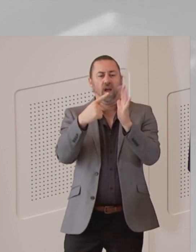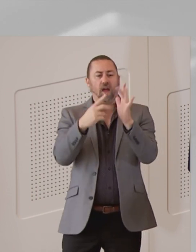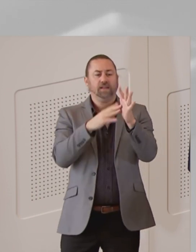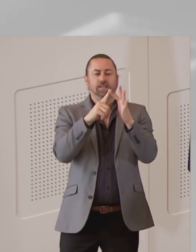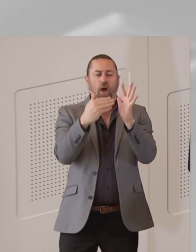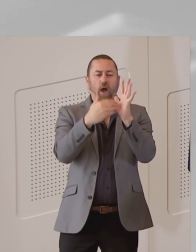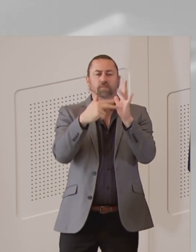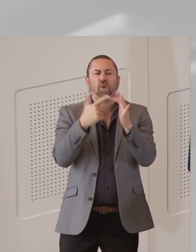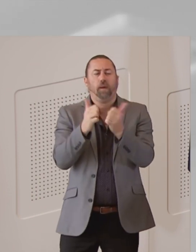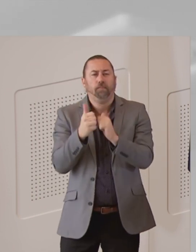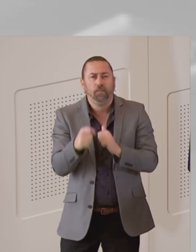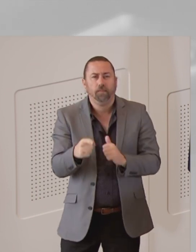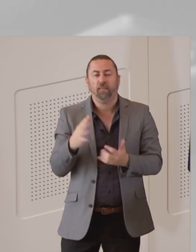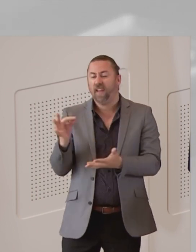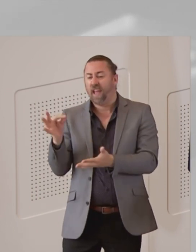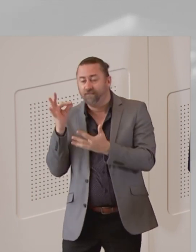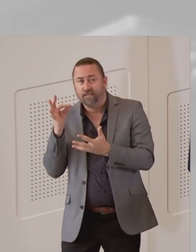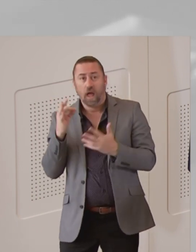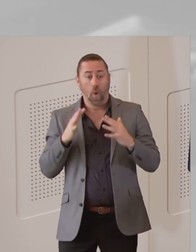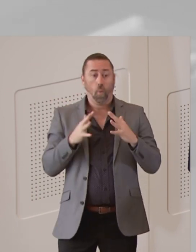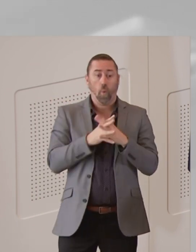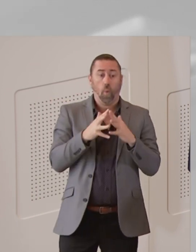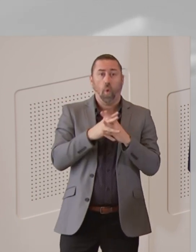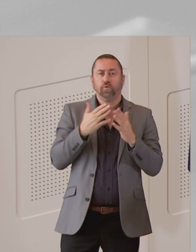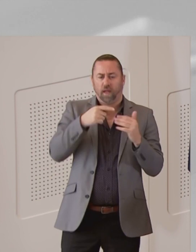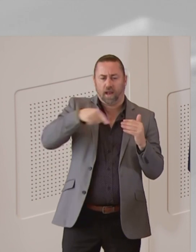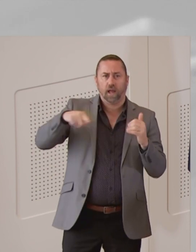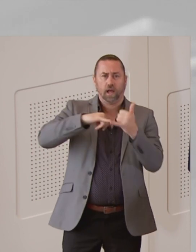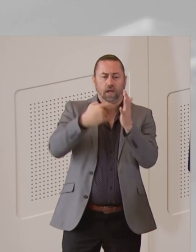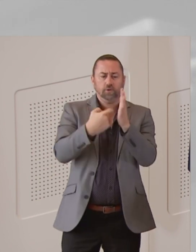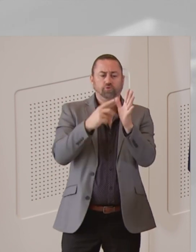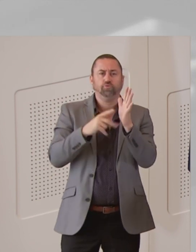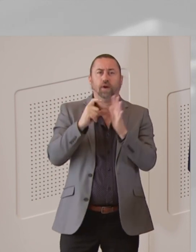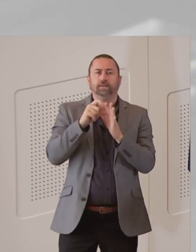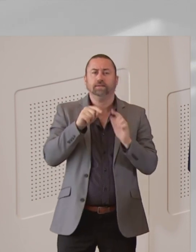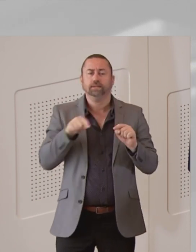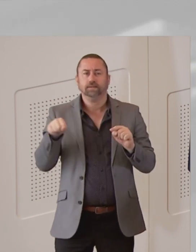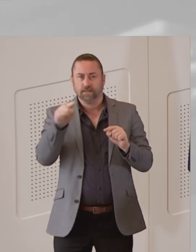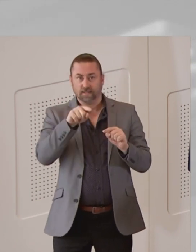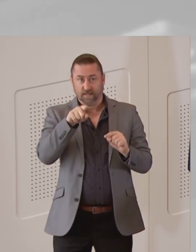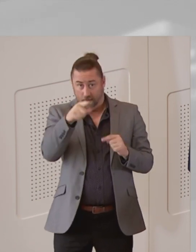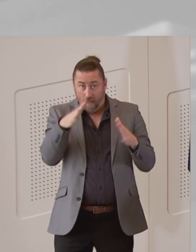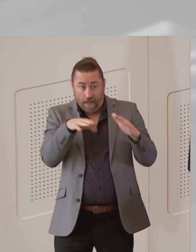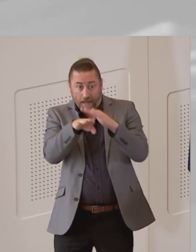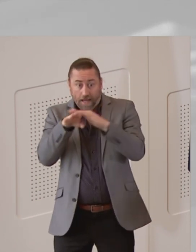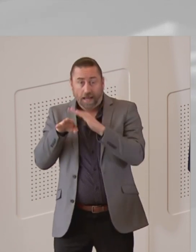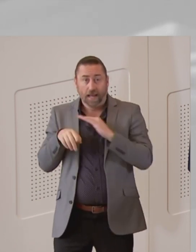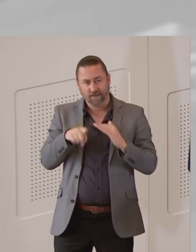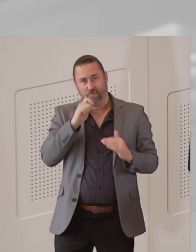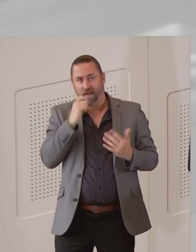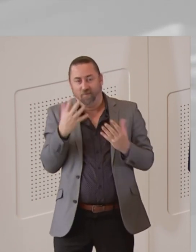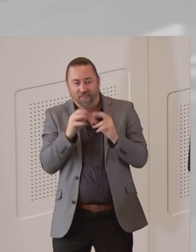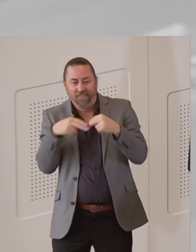cafes, to Woolworths at the Strand, will put out the specific times. But please, anyone who's been to any of those venues